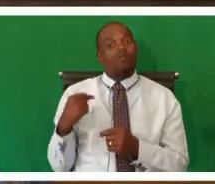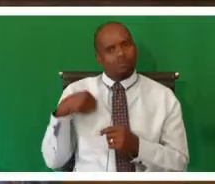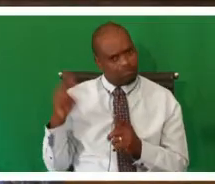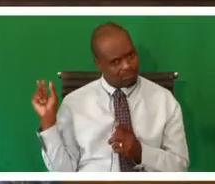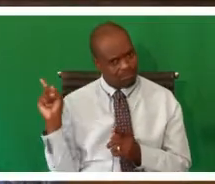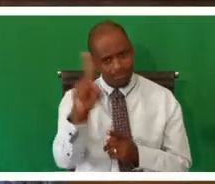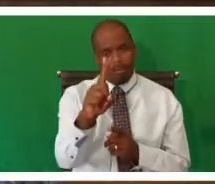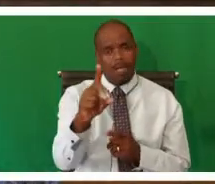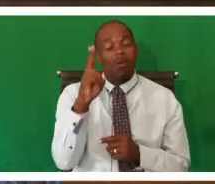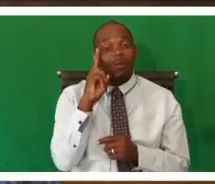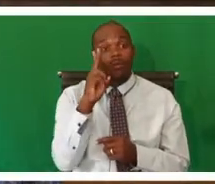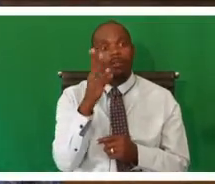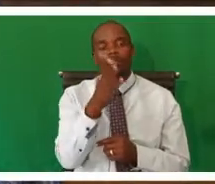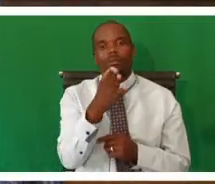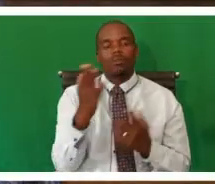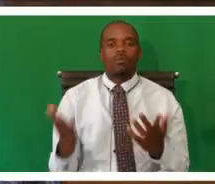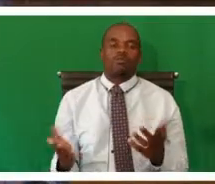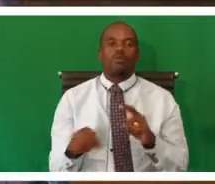Apofung